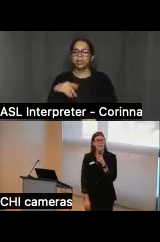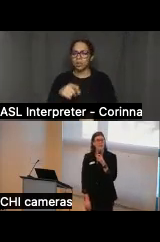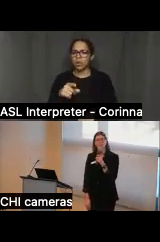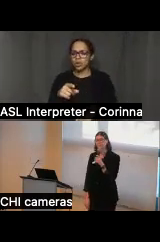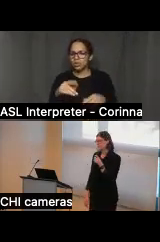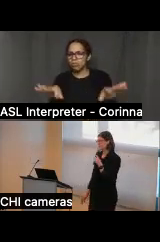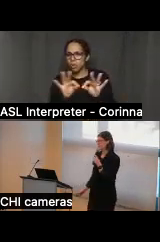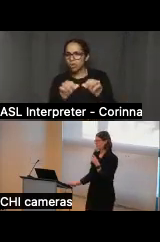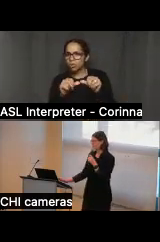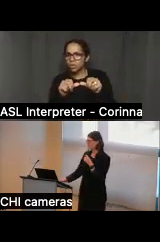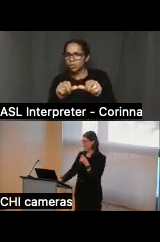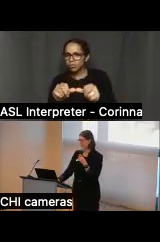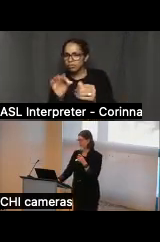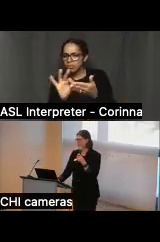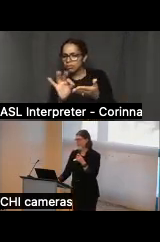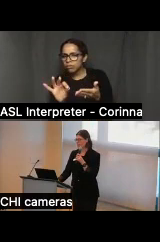understanding more about.